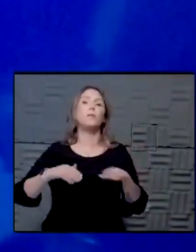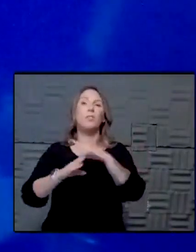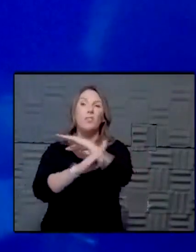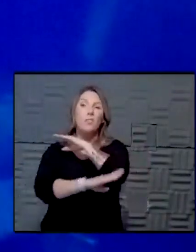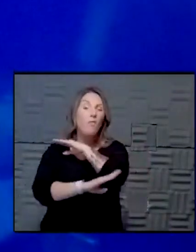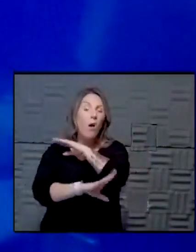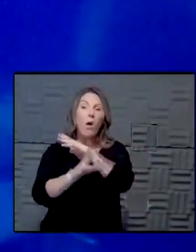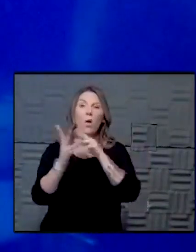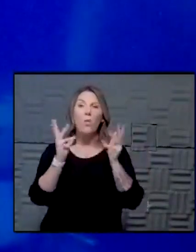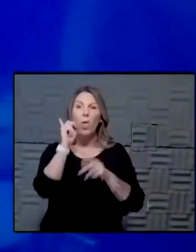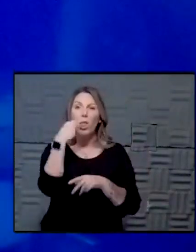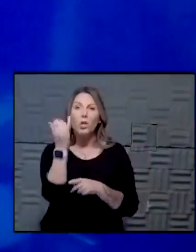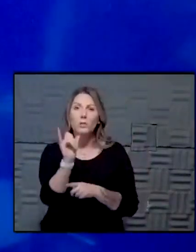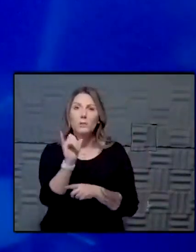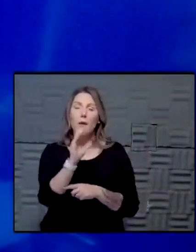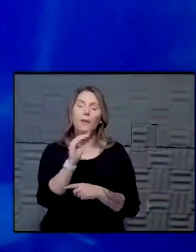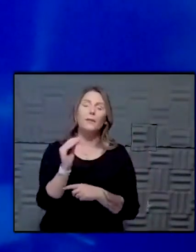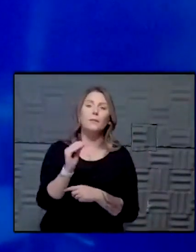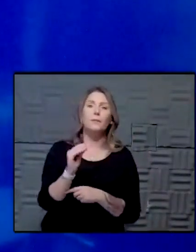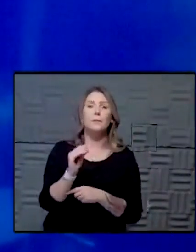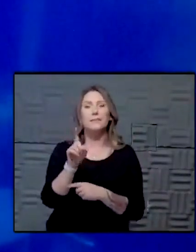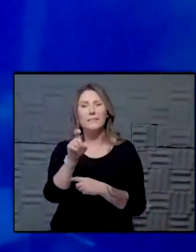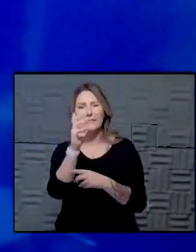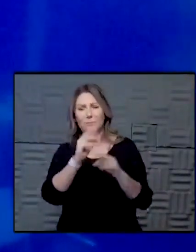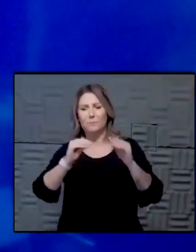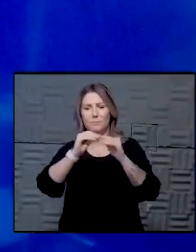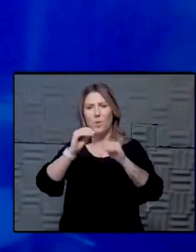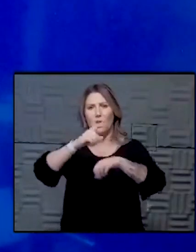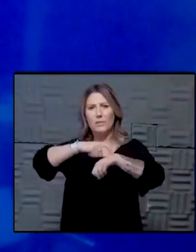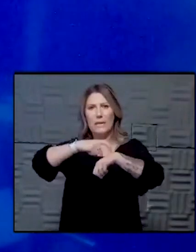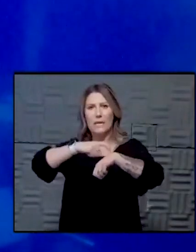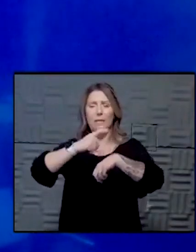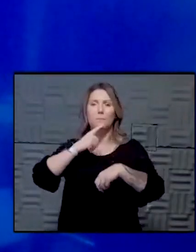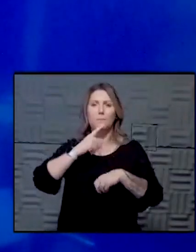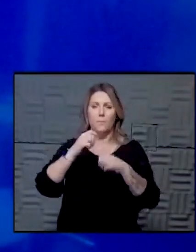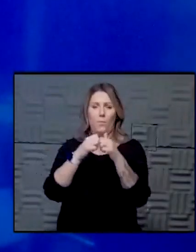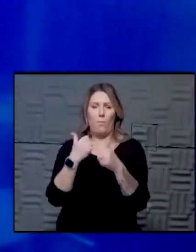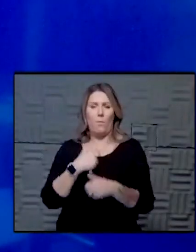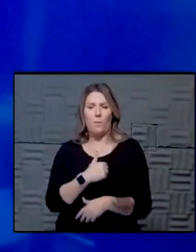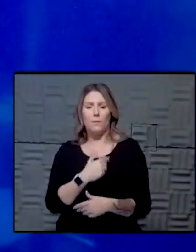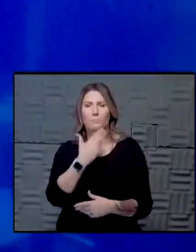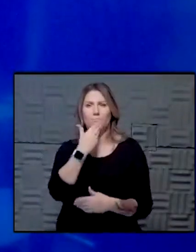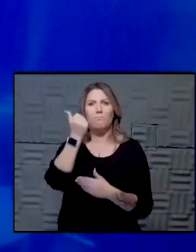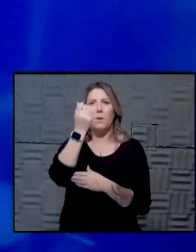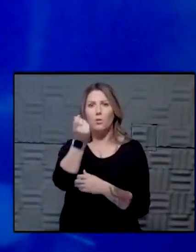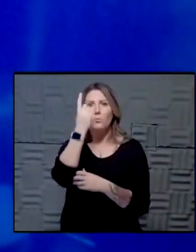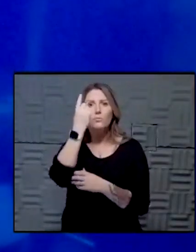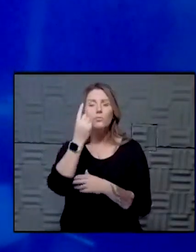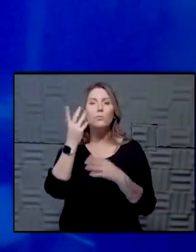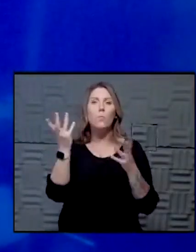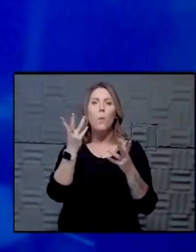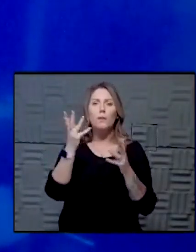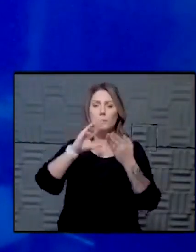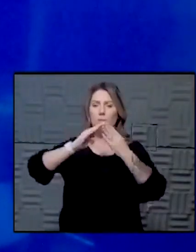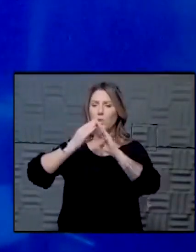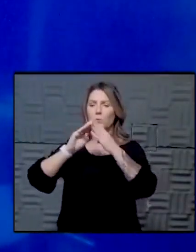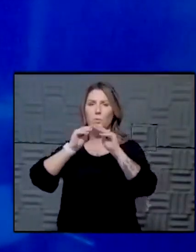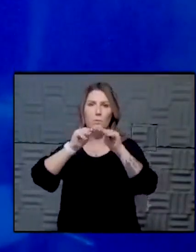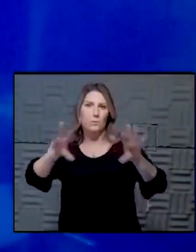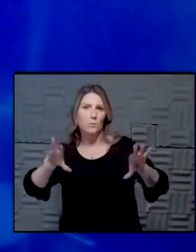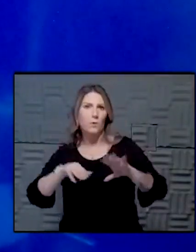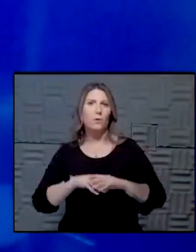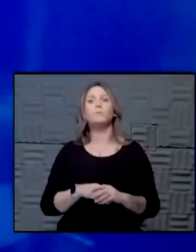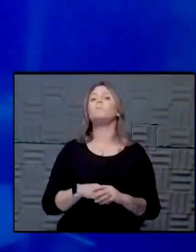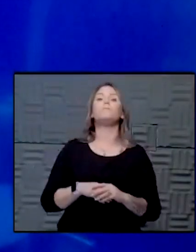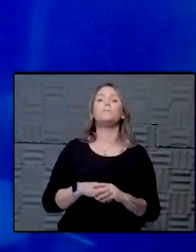your point, and I think we're going to need to get a little more time around with us and have a little bit better understanding of what the community spread is like,